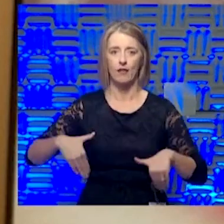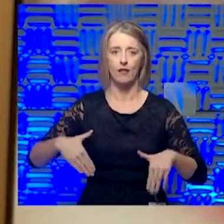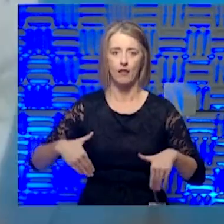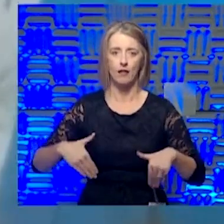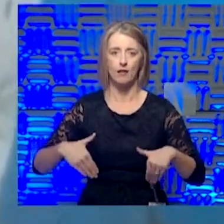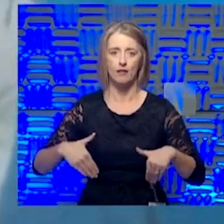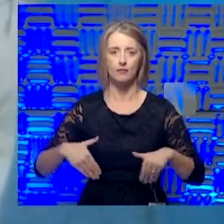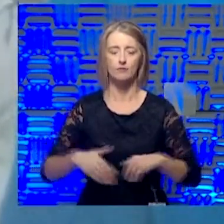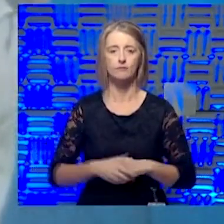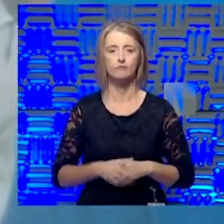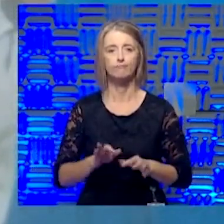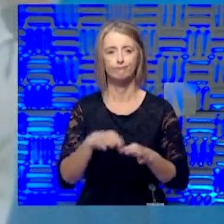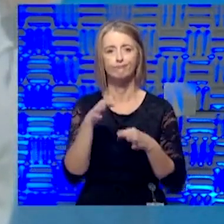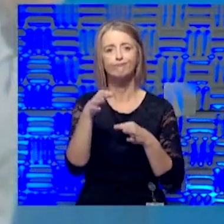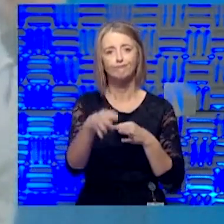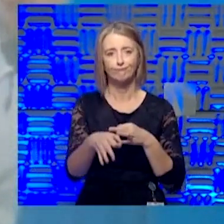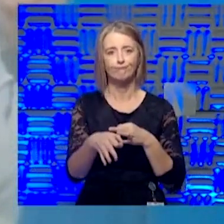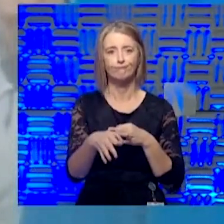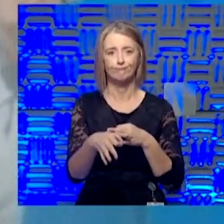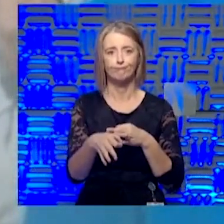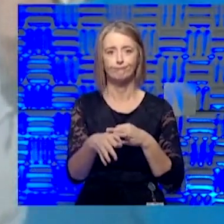So the wedding was postponed.